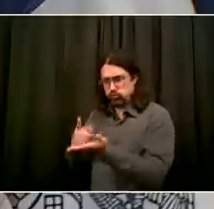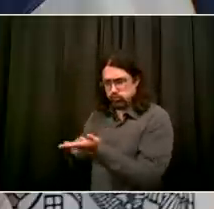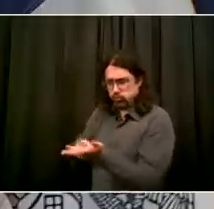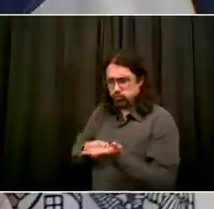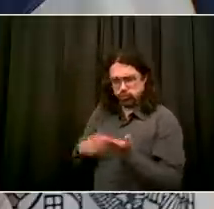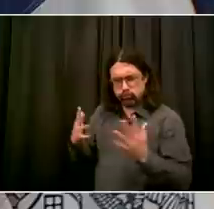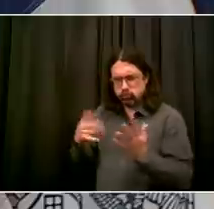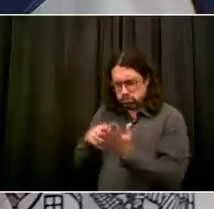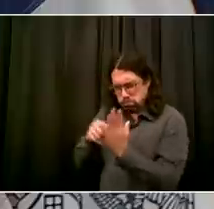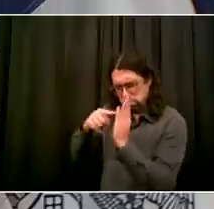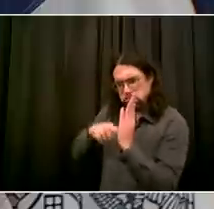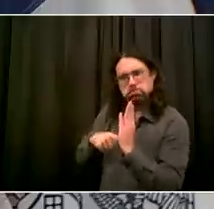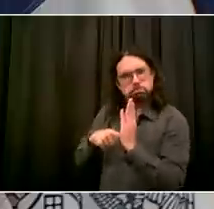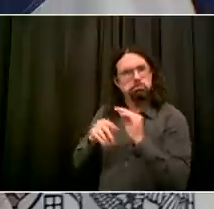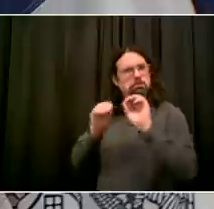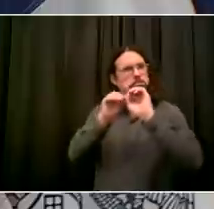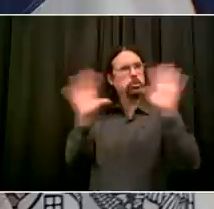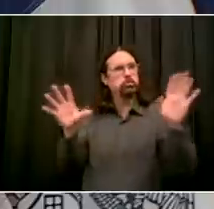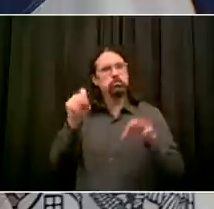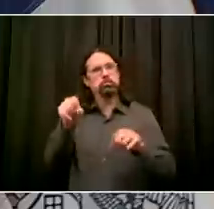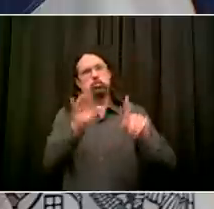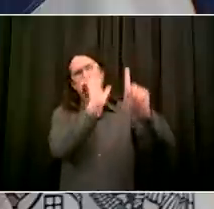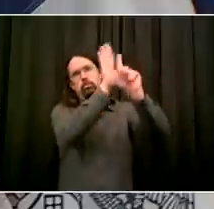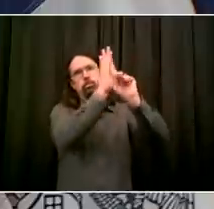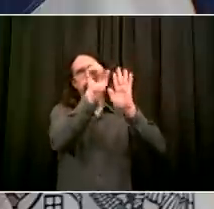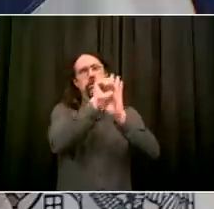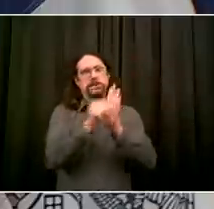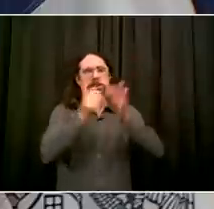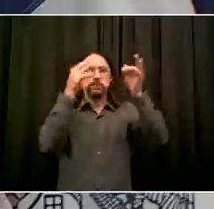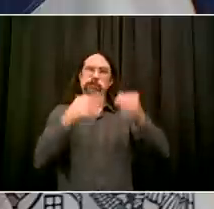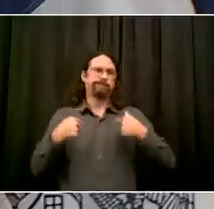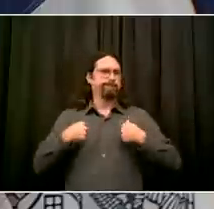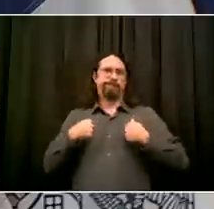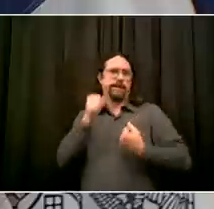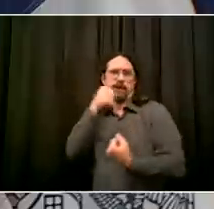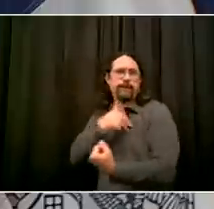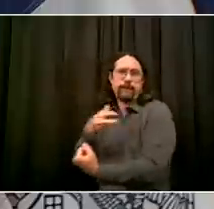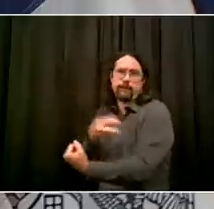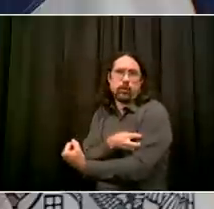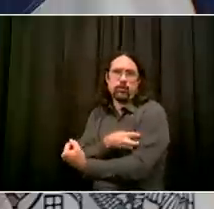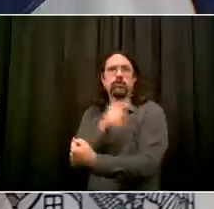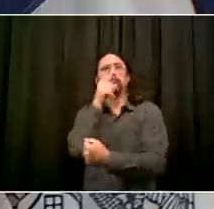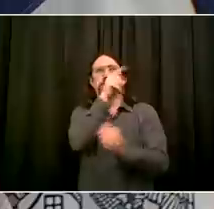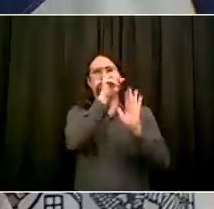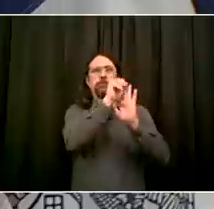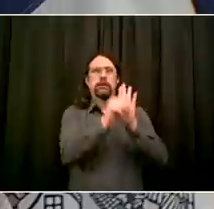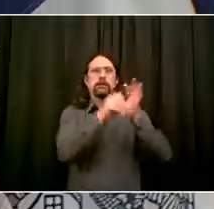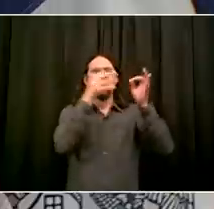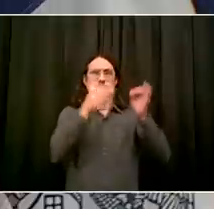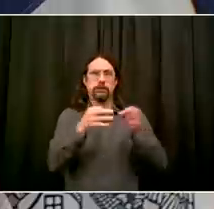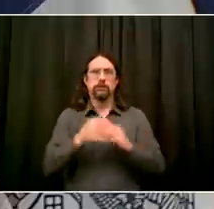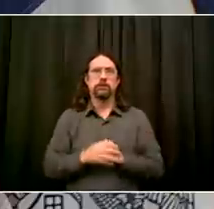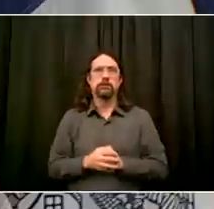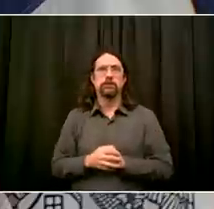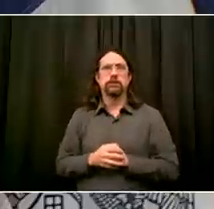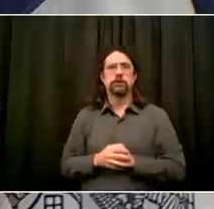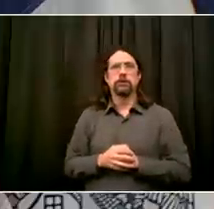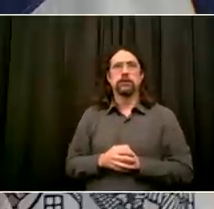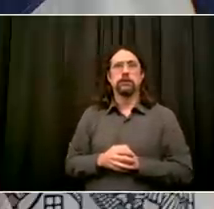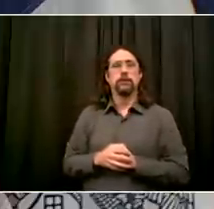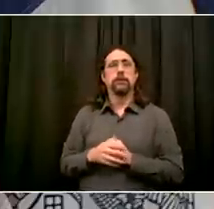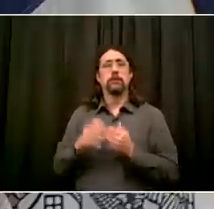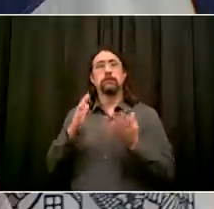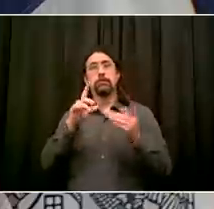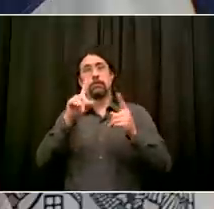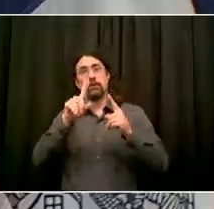that. And I'm urging the state to move quickly and be decisive. We're at a moment where we need action. We're not going to defy